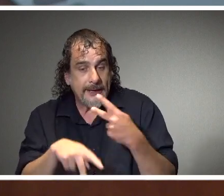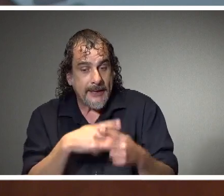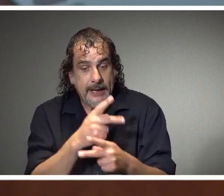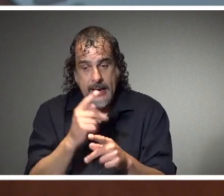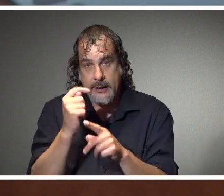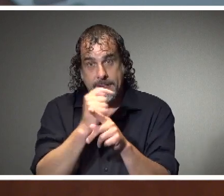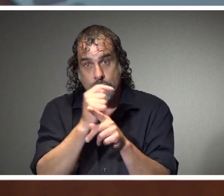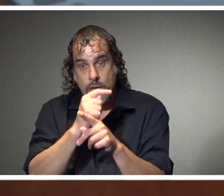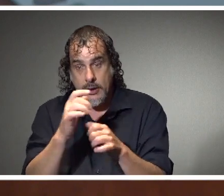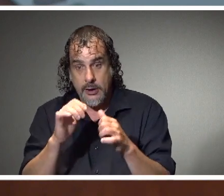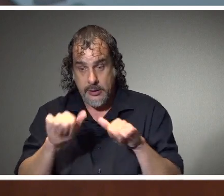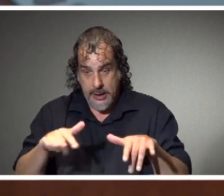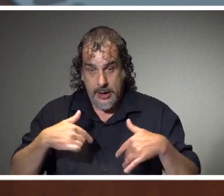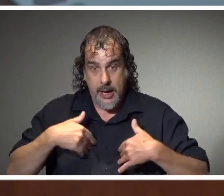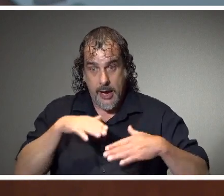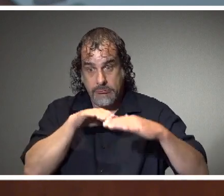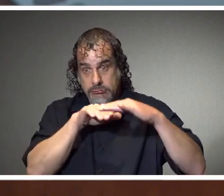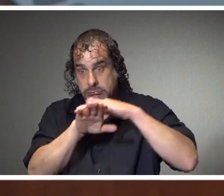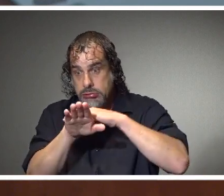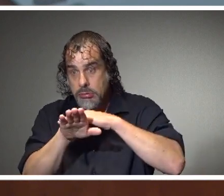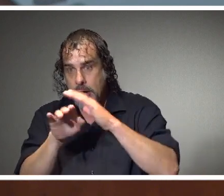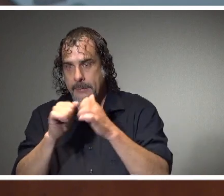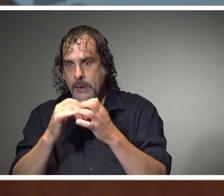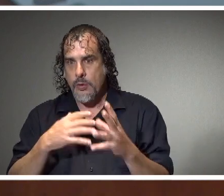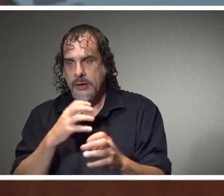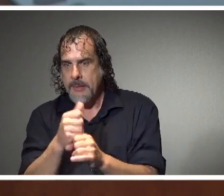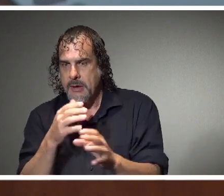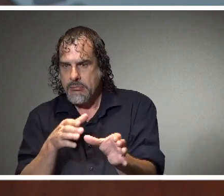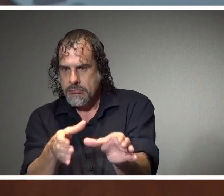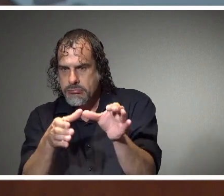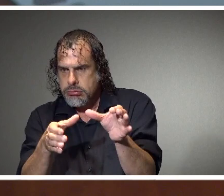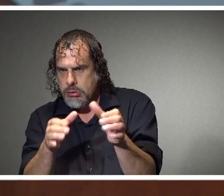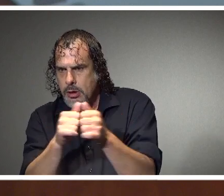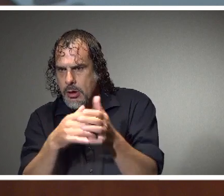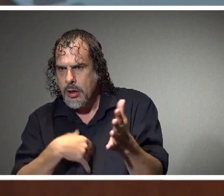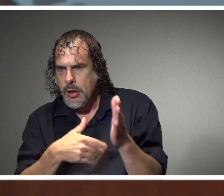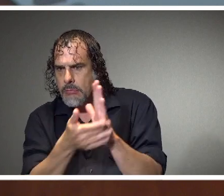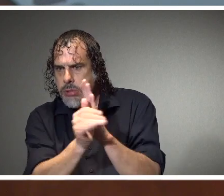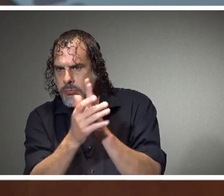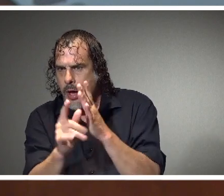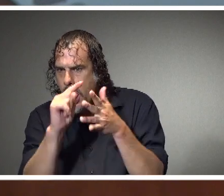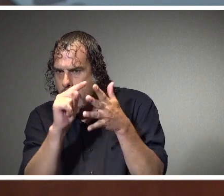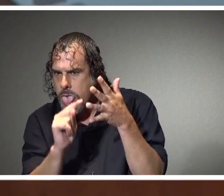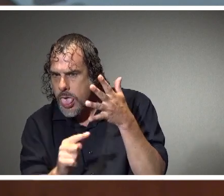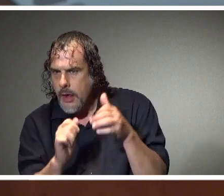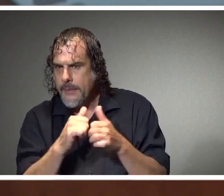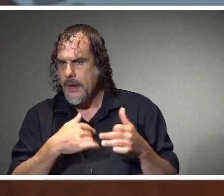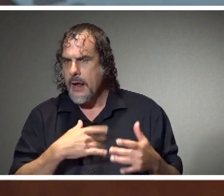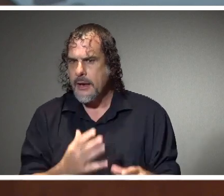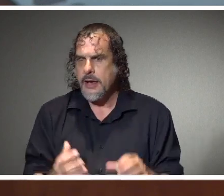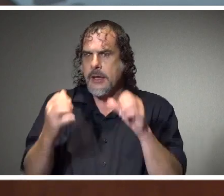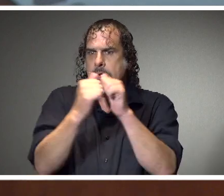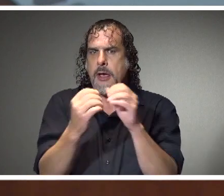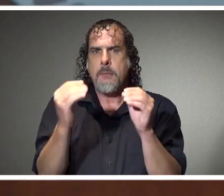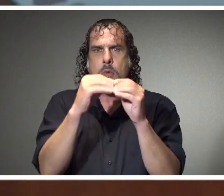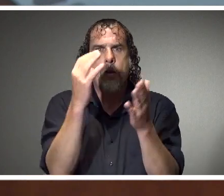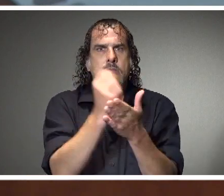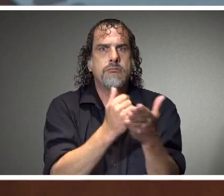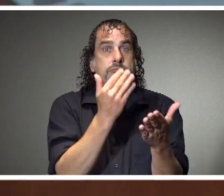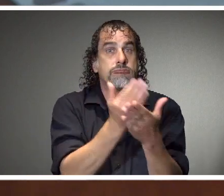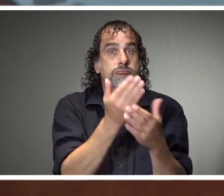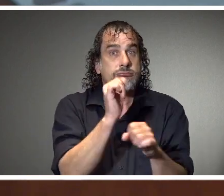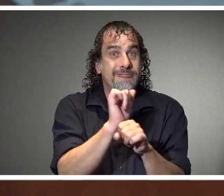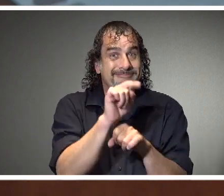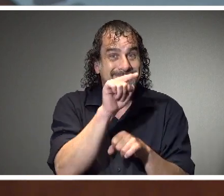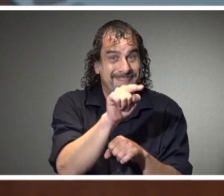can I access that would get me qualified for a higher paying occupation? How can we connect people? The governor